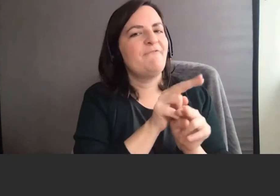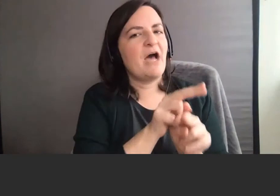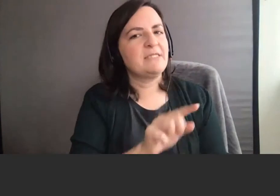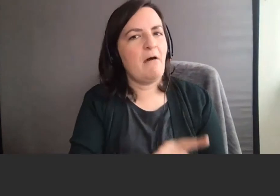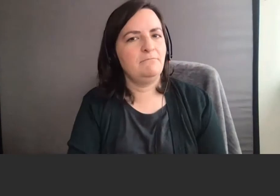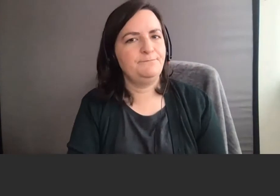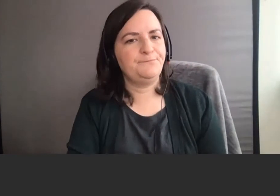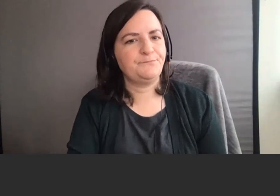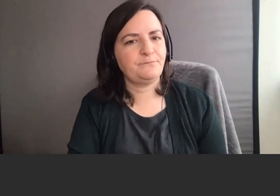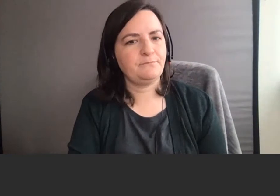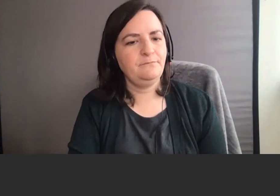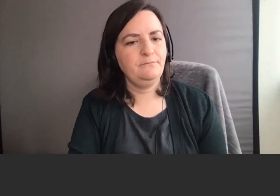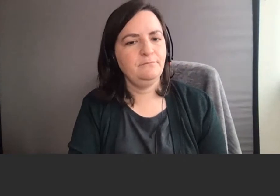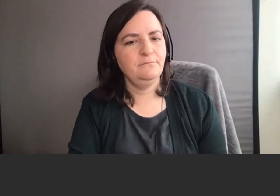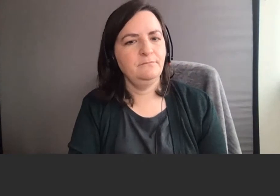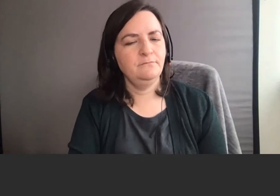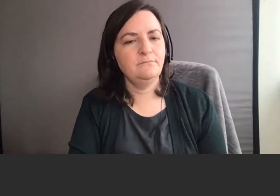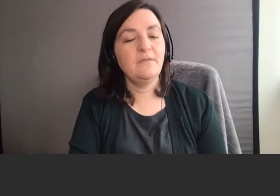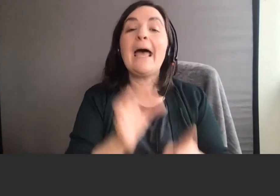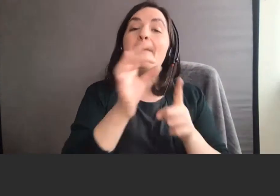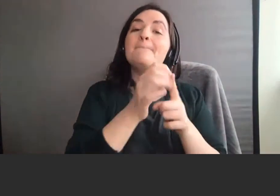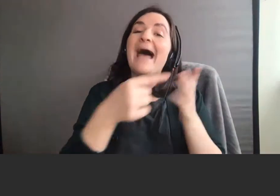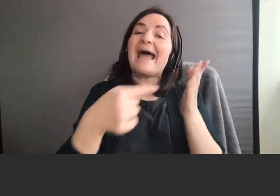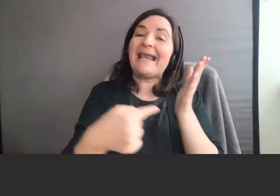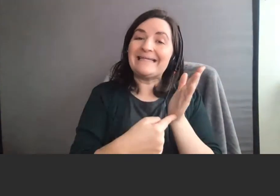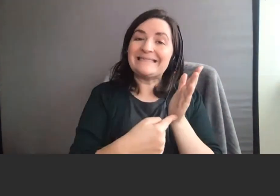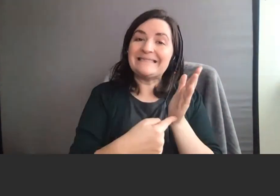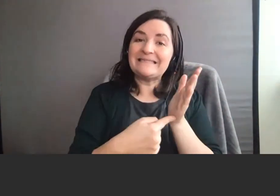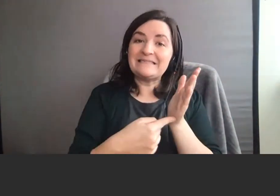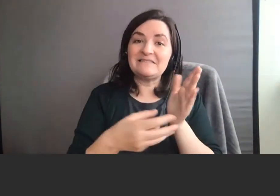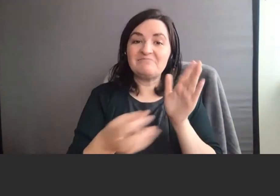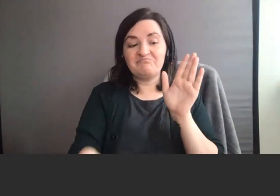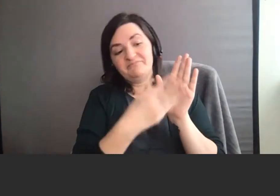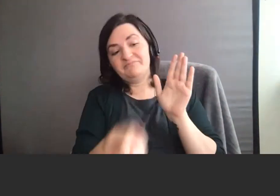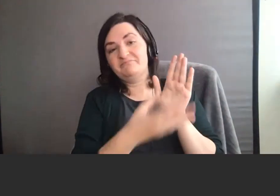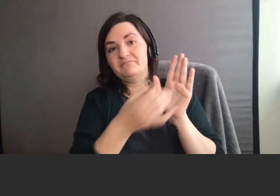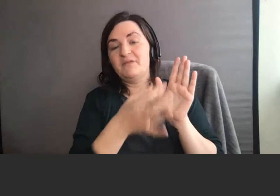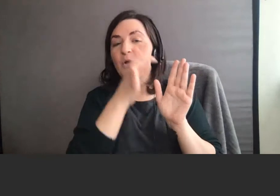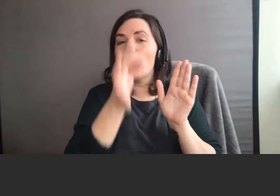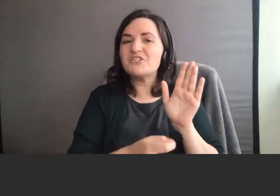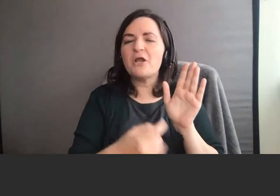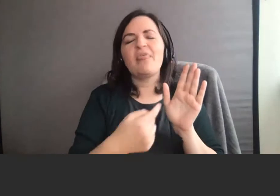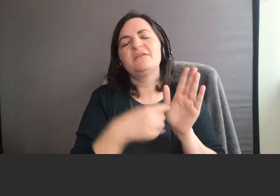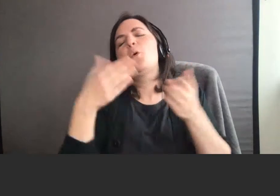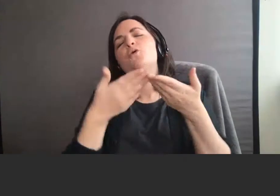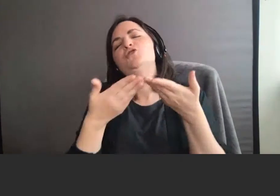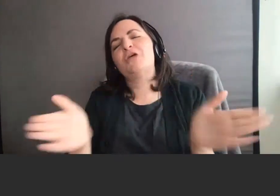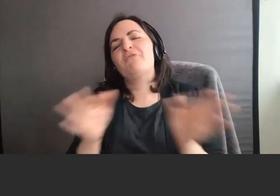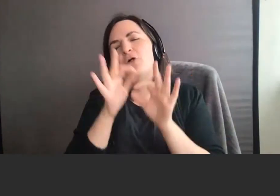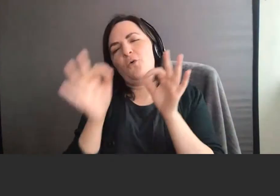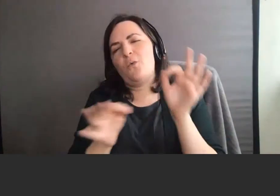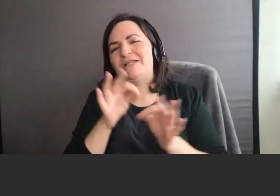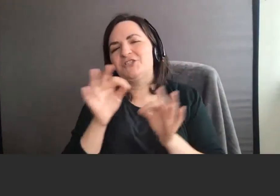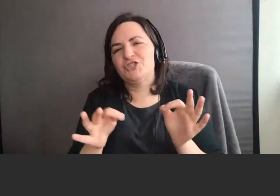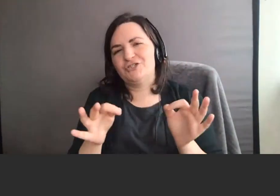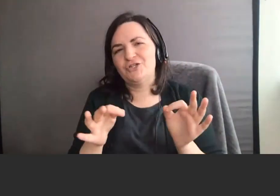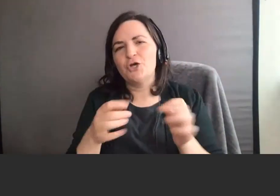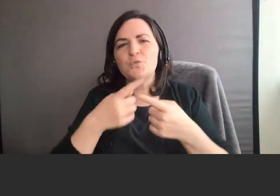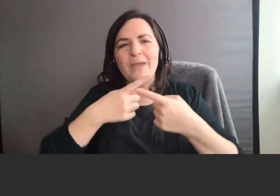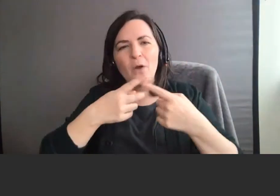So the questions that you can ask on the Padlet will be, to a certain extent, will be more generic, because that Padlet will be seen by